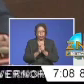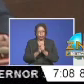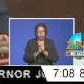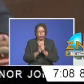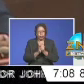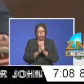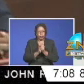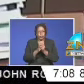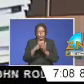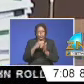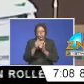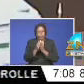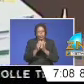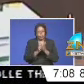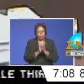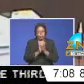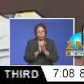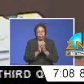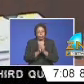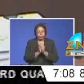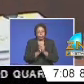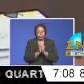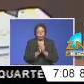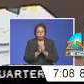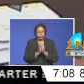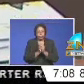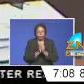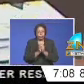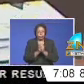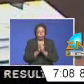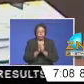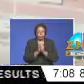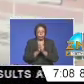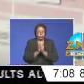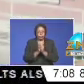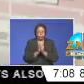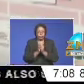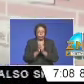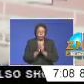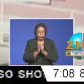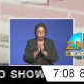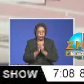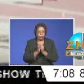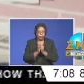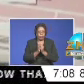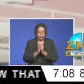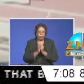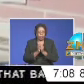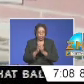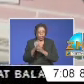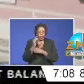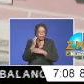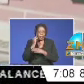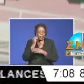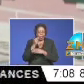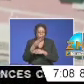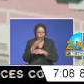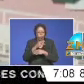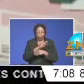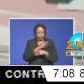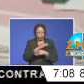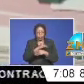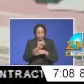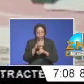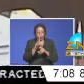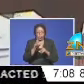Securities Industry Act. Angus and Member of Parliament Glenys Hannah-Martin then gave notice of a number of questions the opposition is seeking answers to. Will